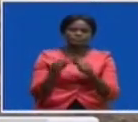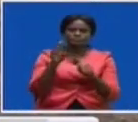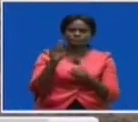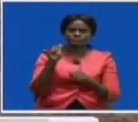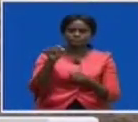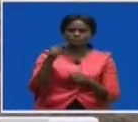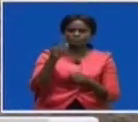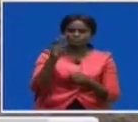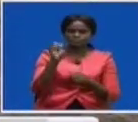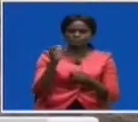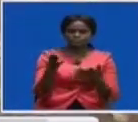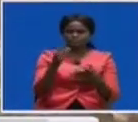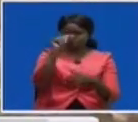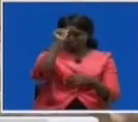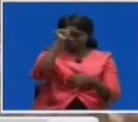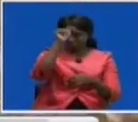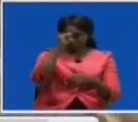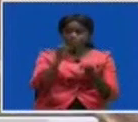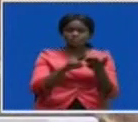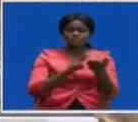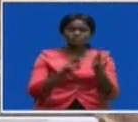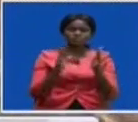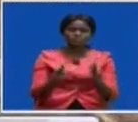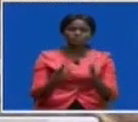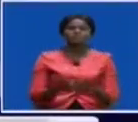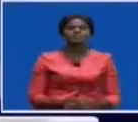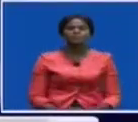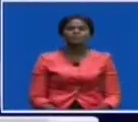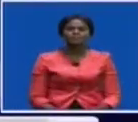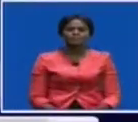Bangwenavile, Mumbai, India.